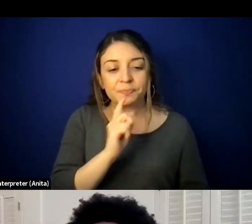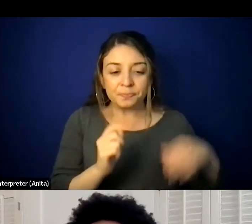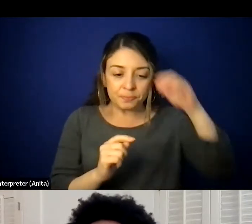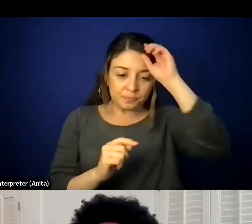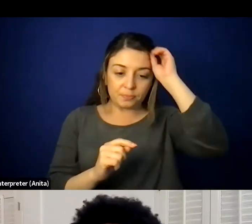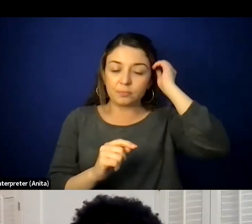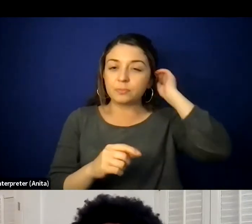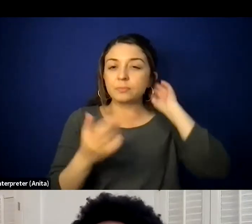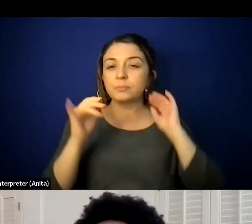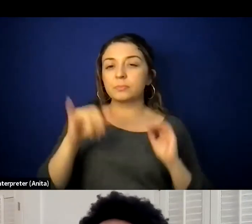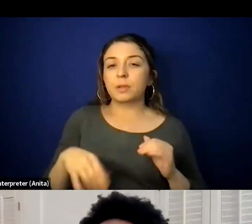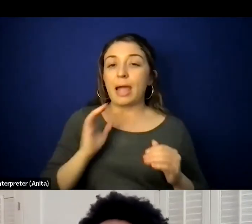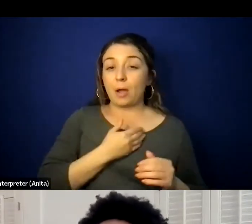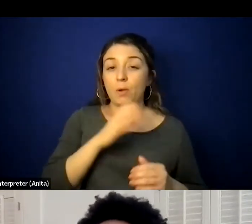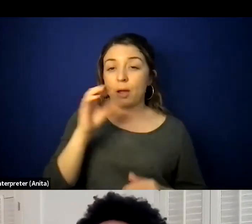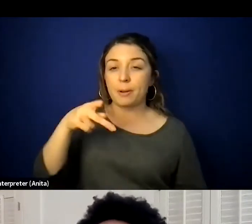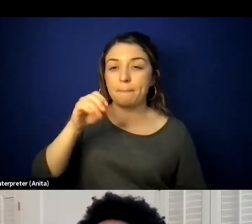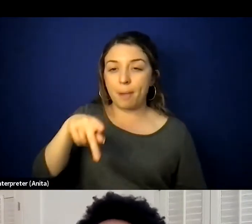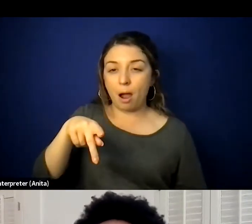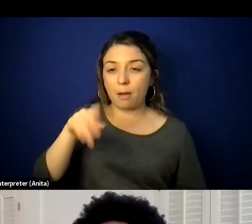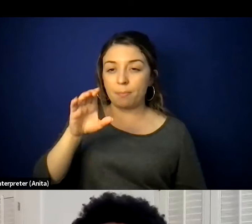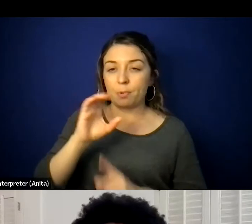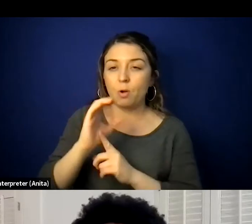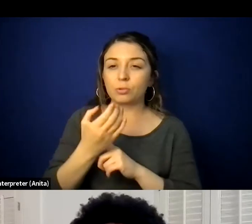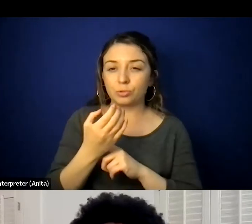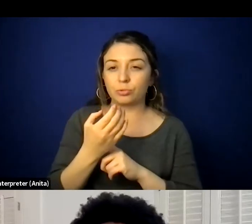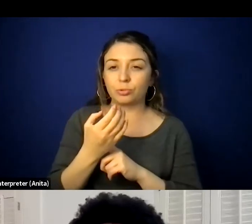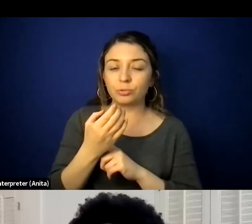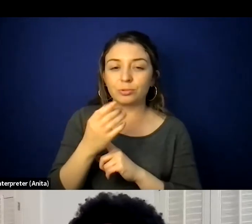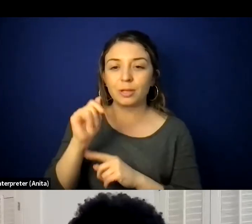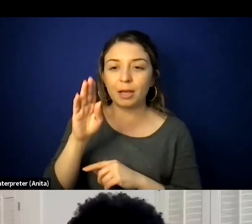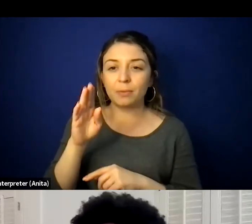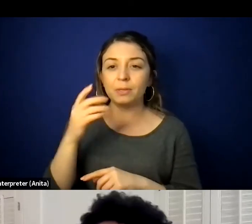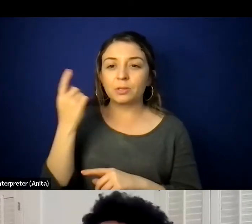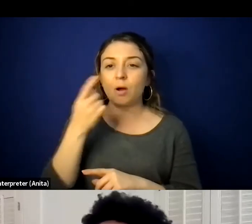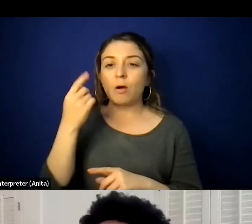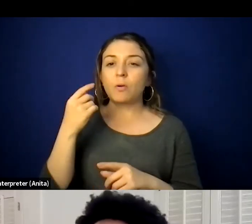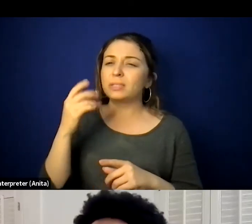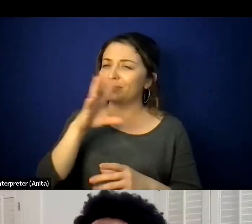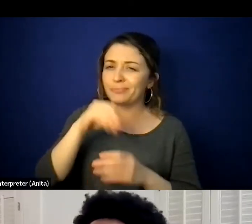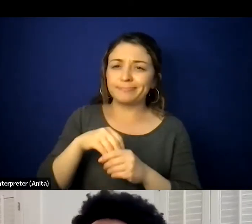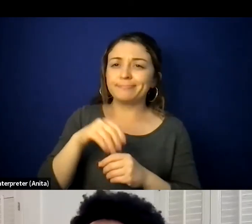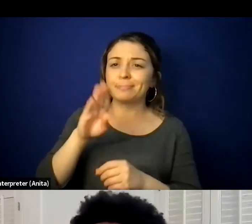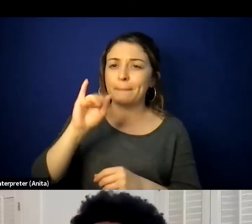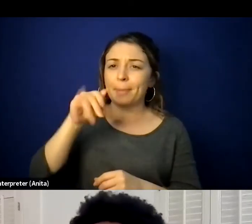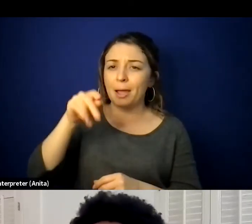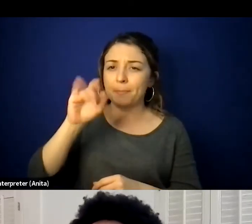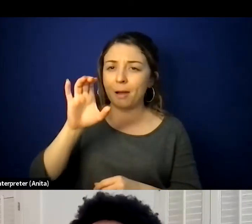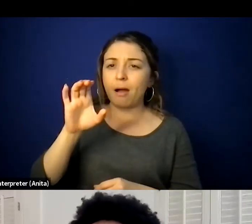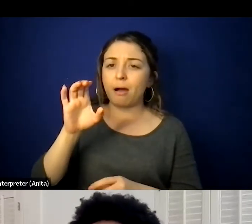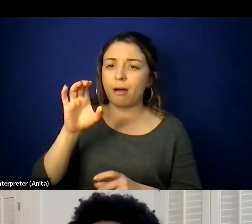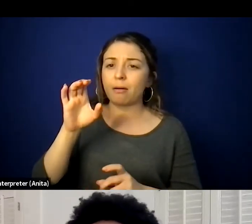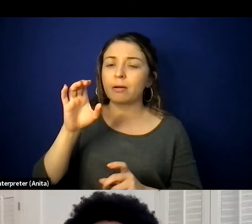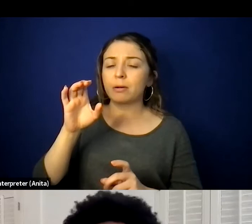The Pop Culture Collaborative has always been like a BIPOC-led and centered organization. We were founded by